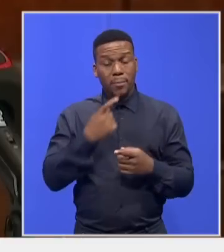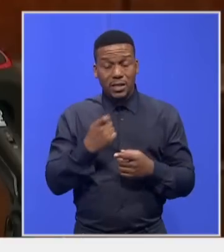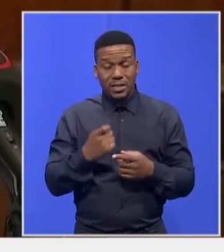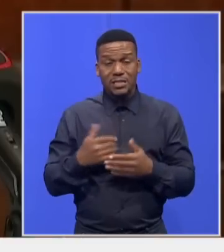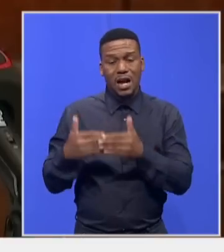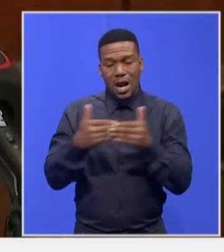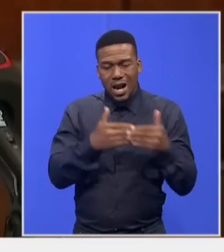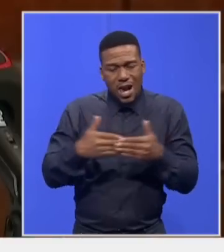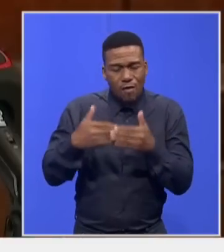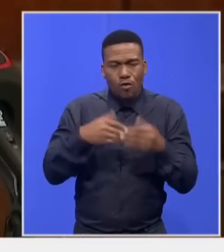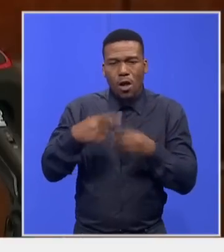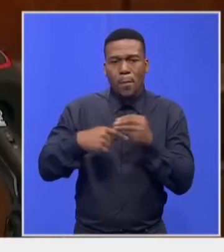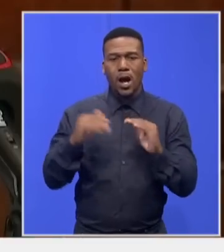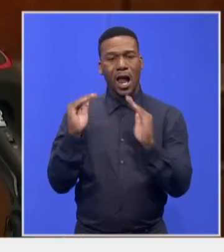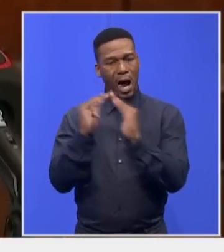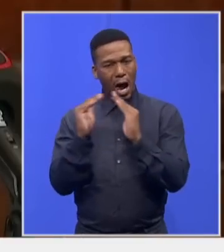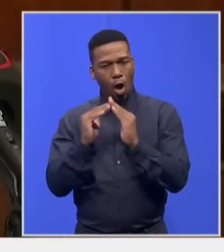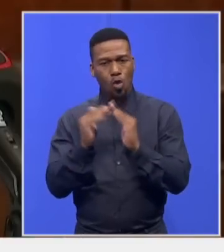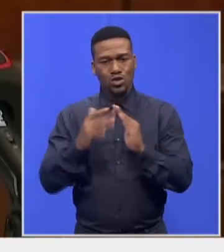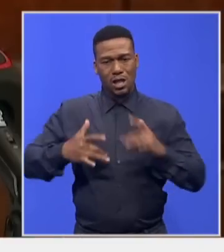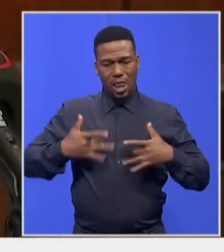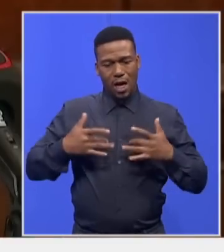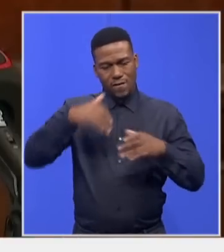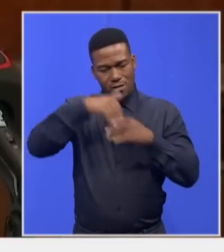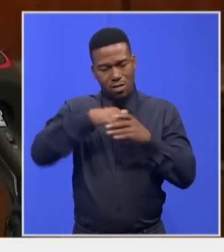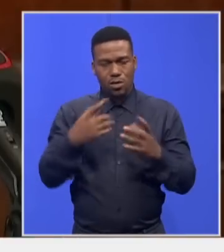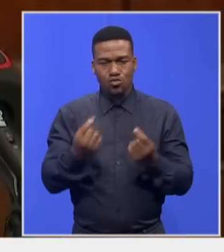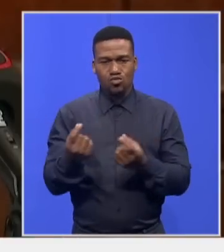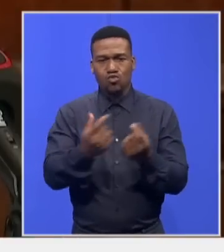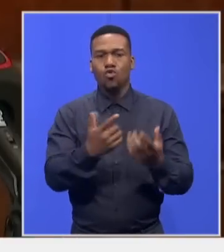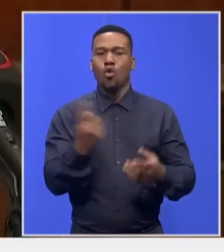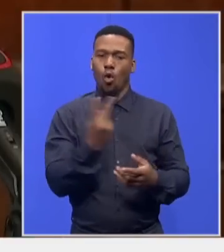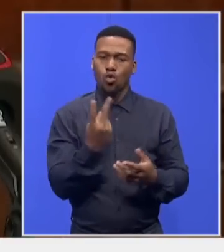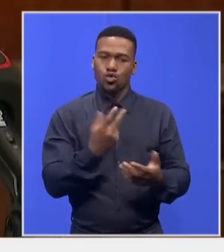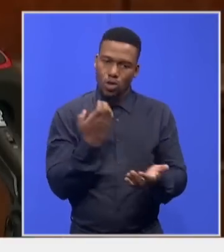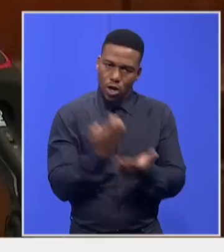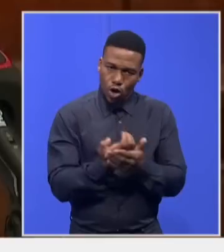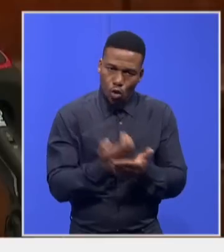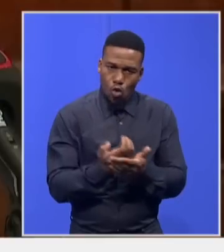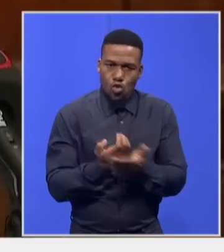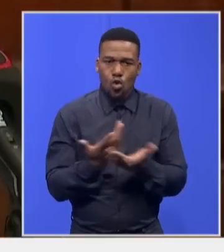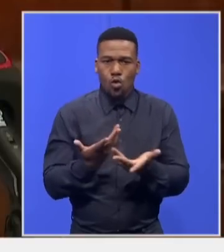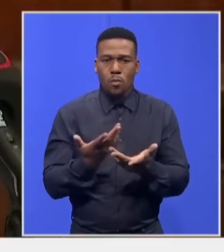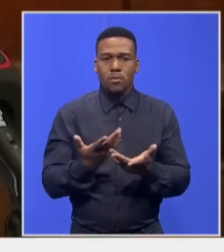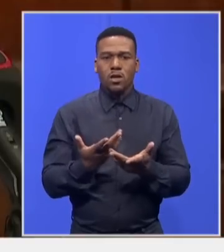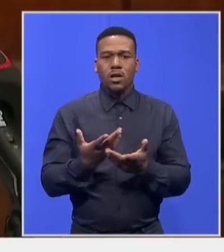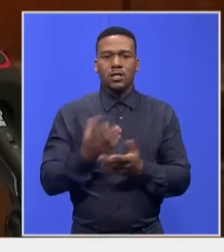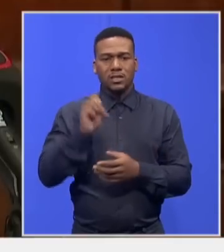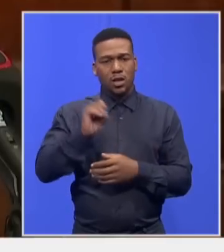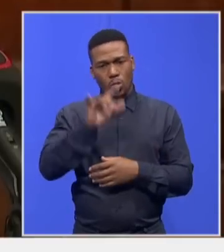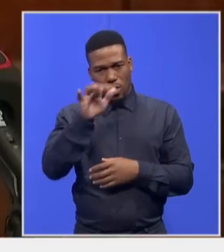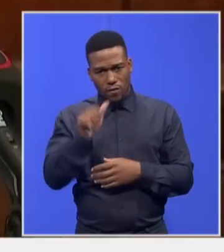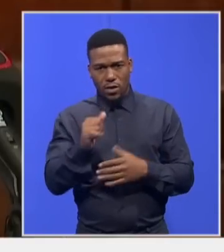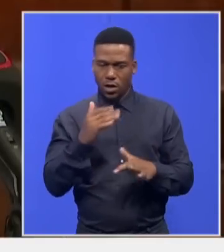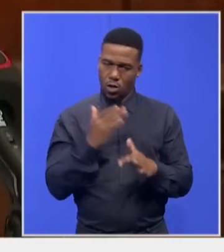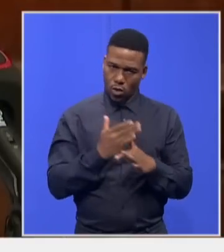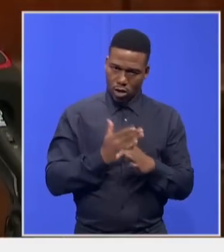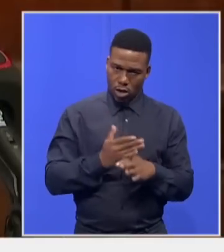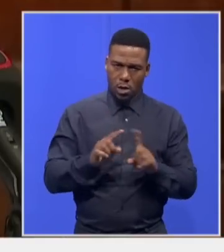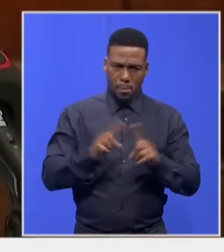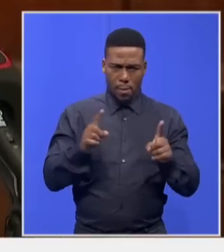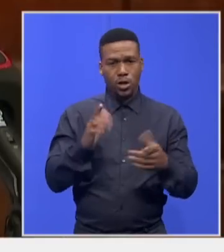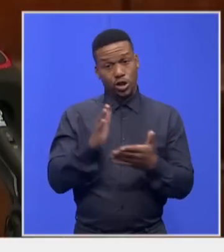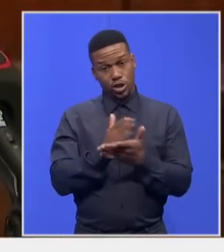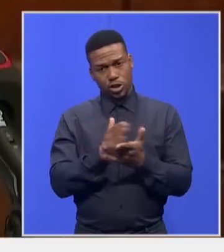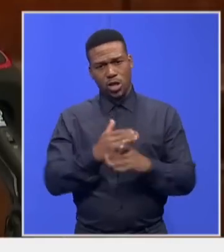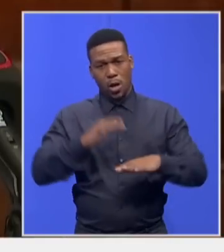to operate and meet their commercial targets, so that we get the economy of South Africa going. And we'll share with you what are